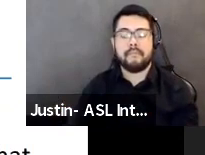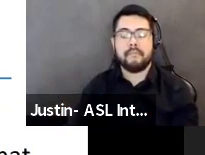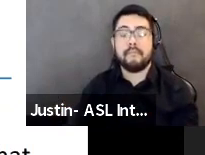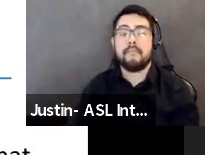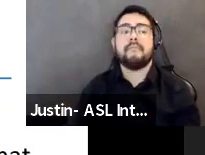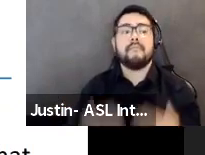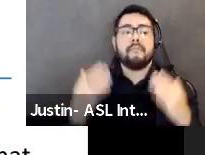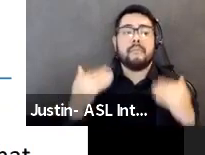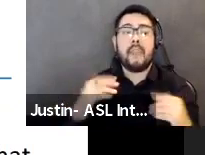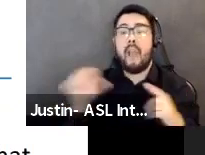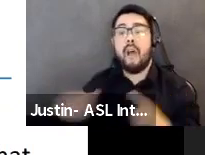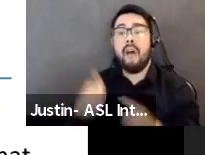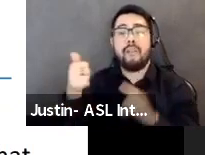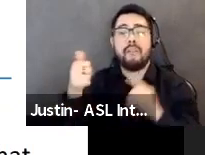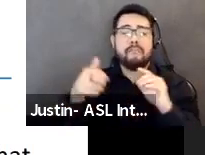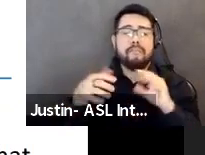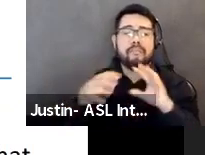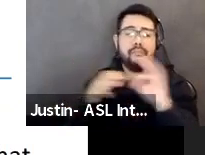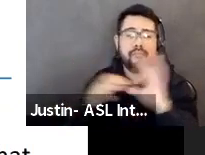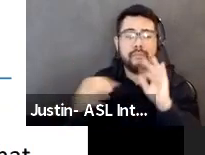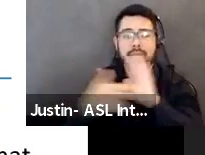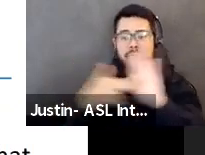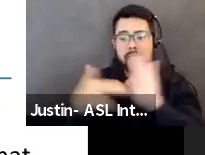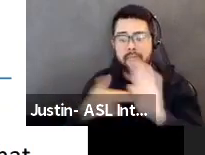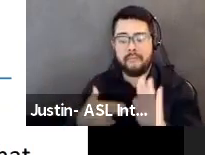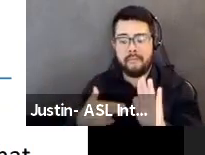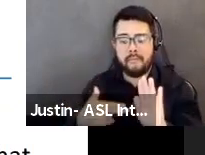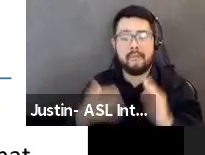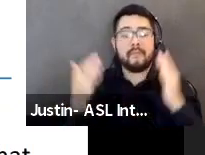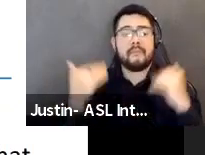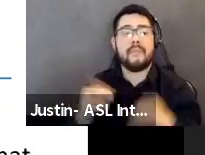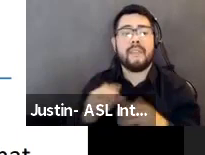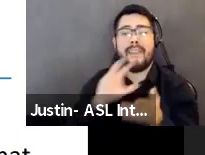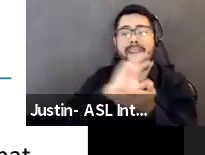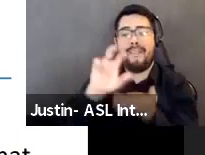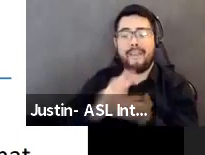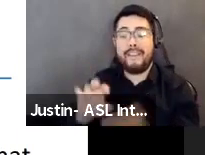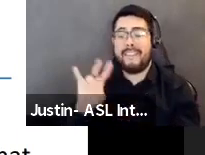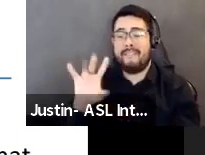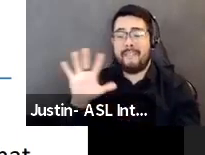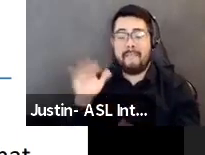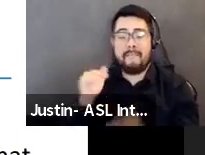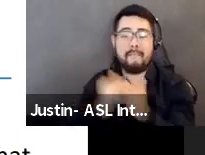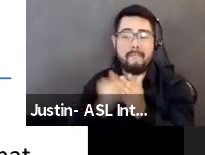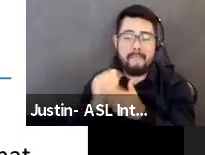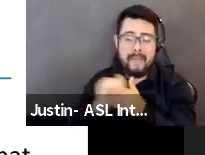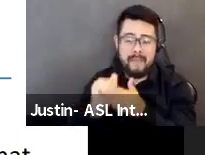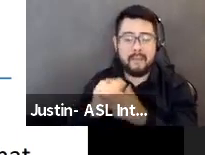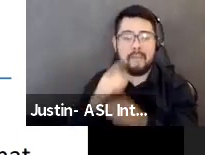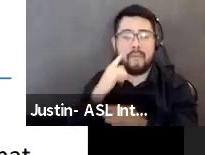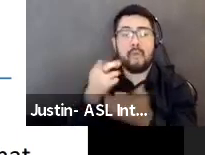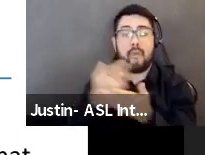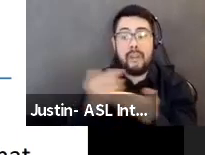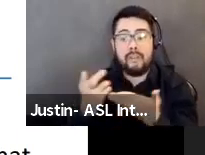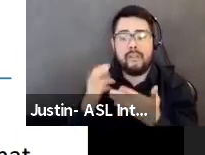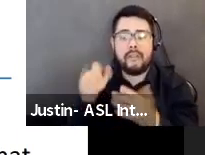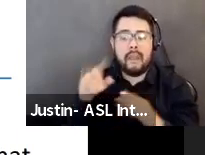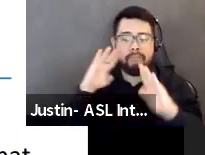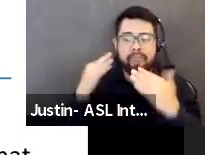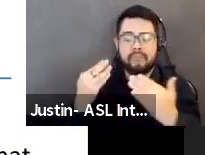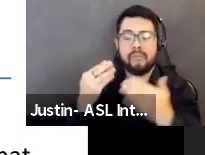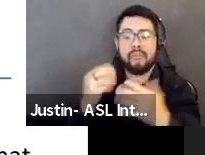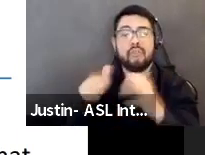additional highlights of the fy 2021 budget include allocating 75 million dollars in resources to specifically address